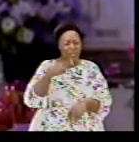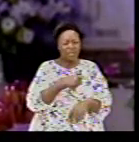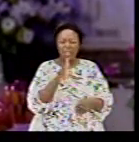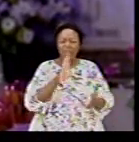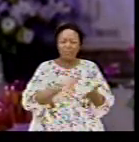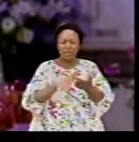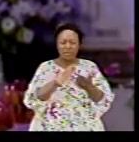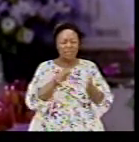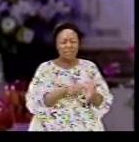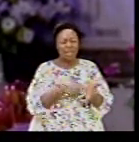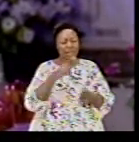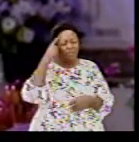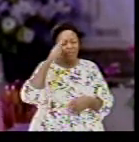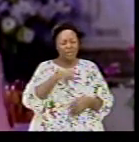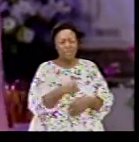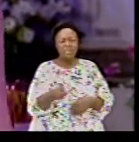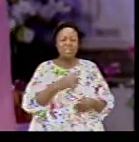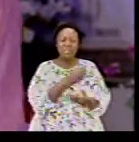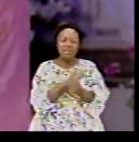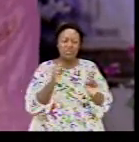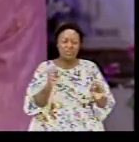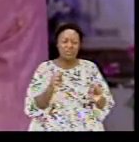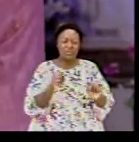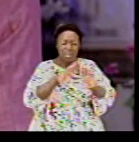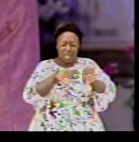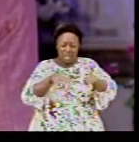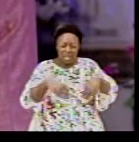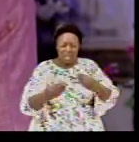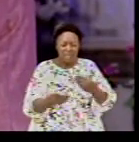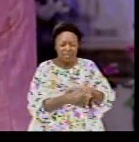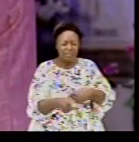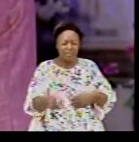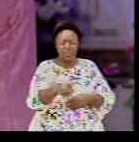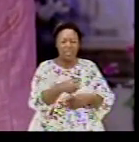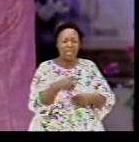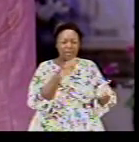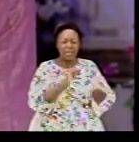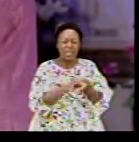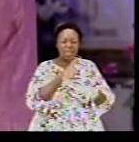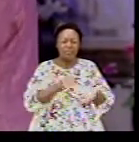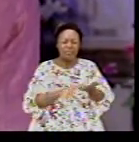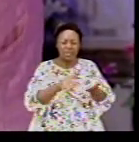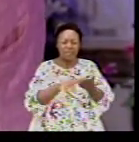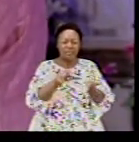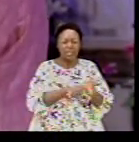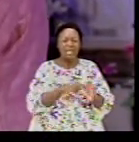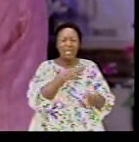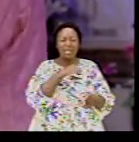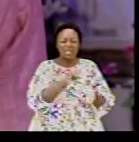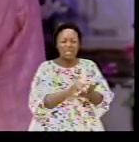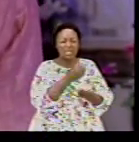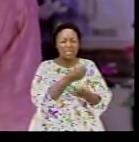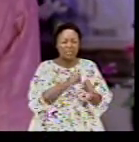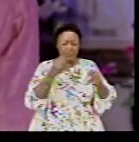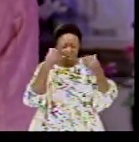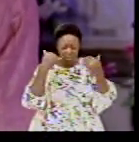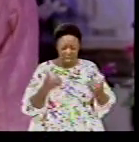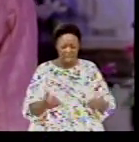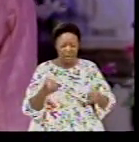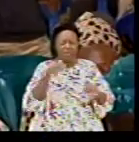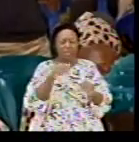forgiveness, for their salvation, grant them that forgiveness and that salvation now